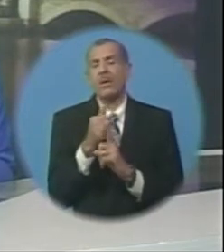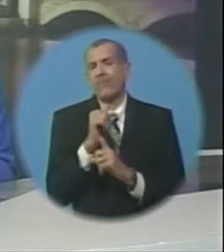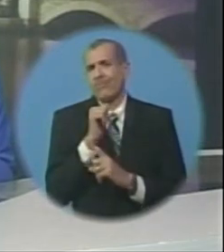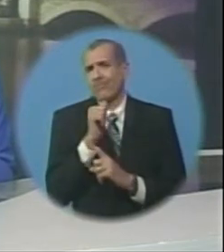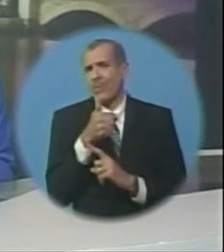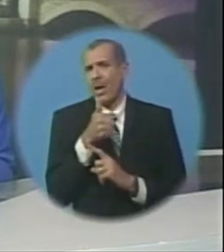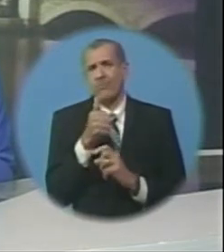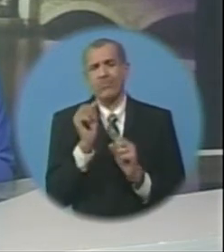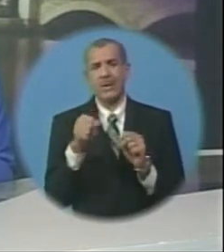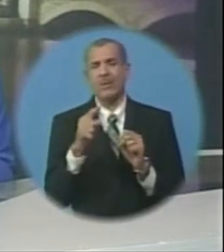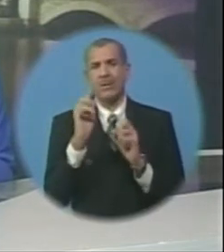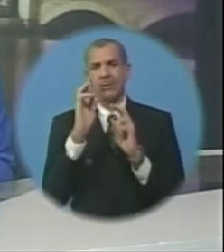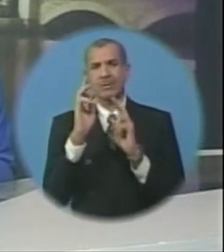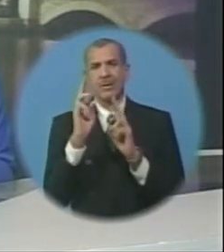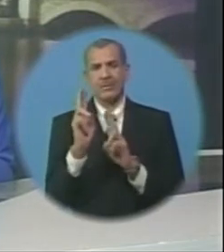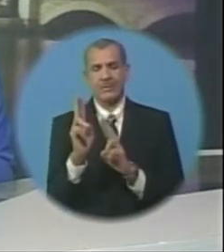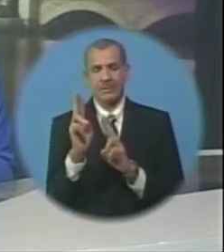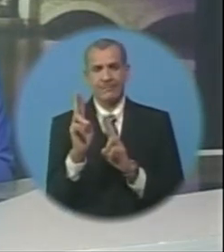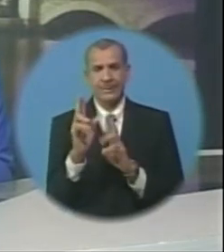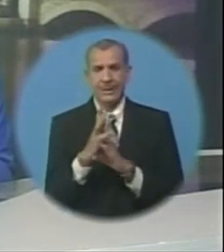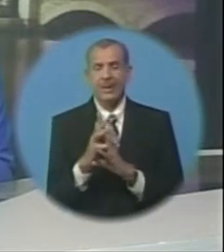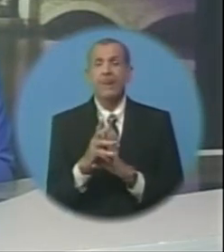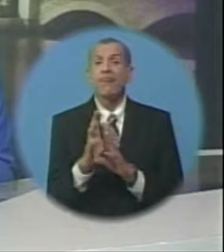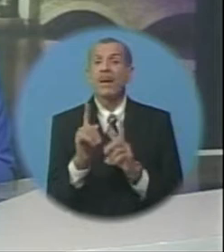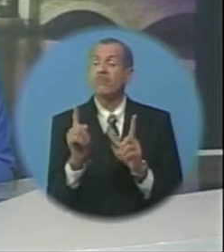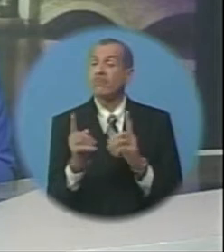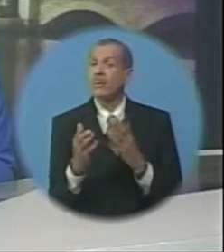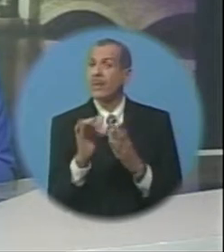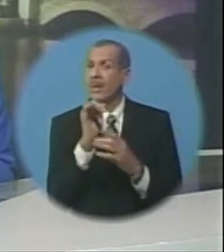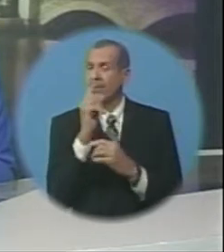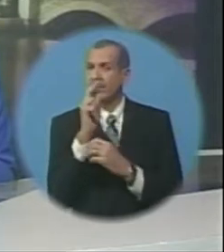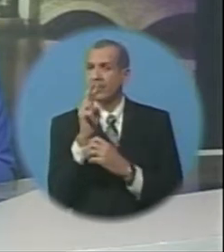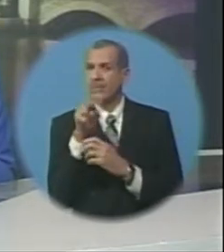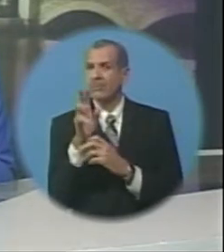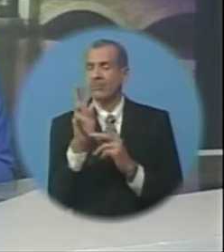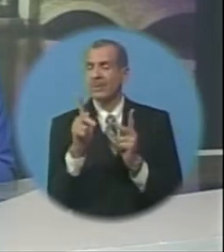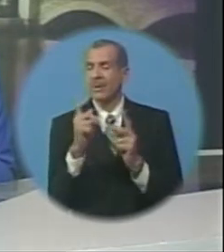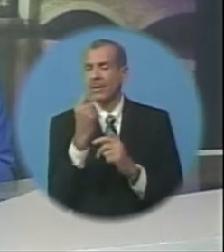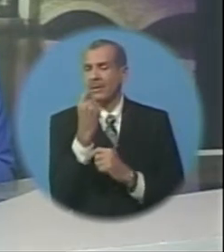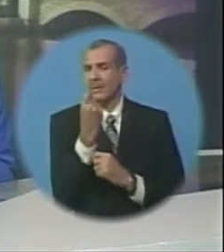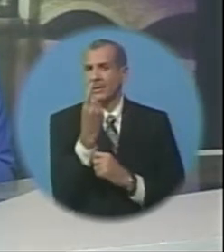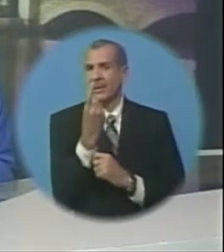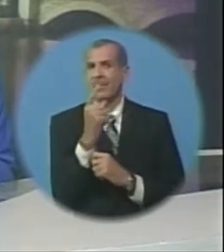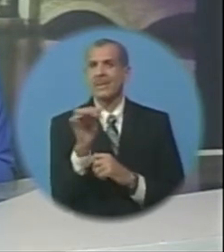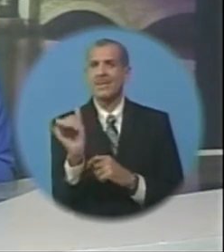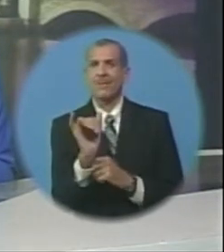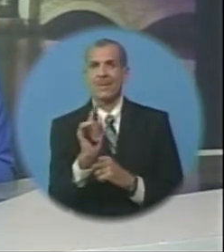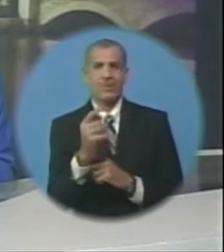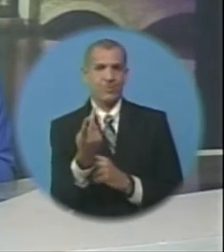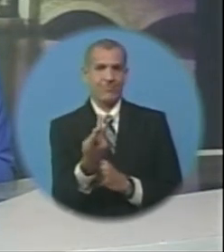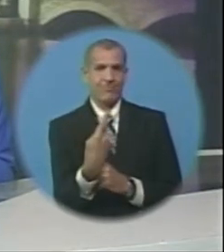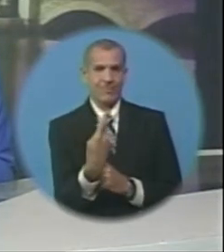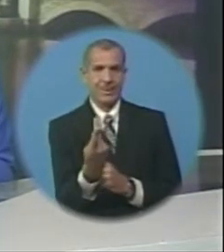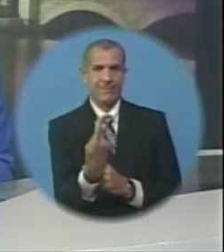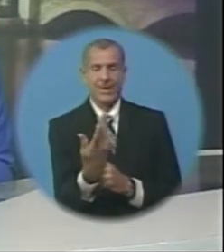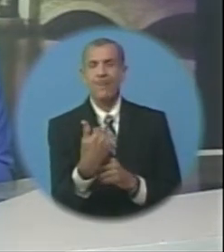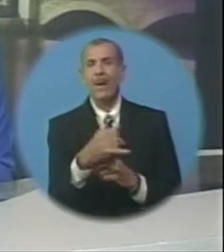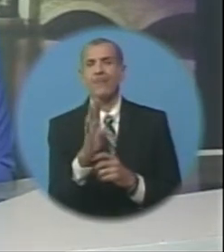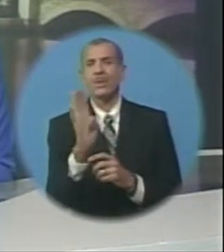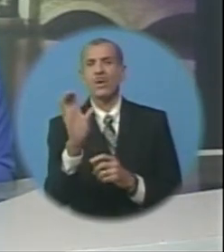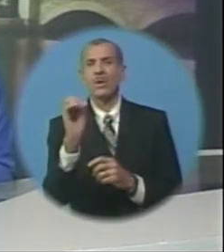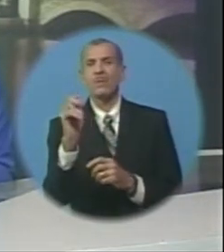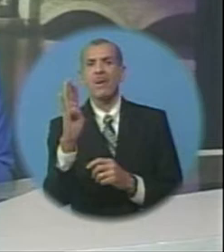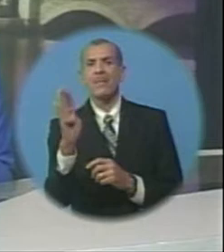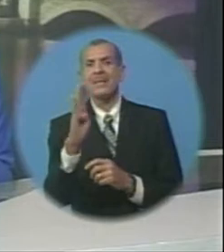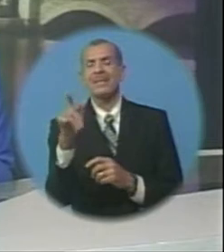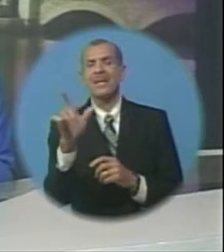recognized by the traditional honors system. Now, you might not recognize them because they're just like you and me, but Courts Barbados Limited